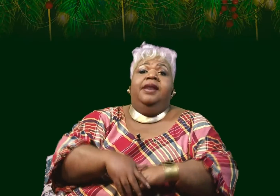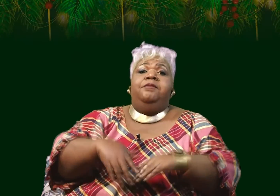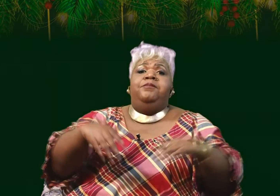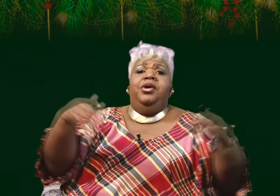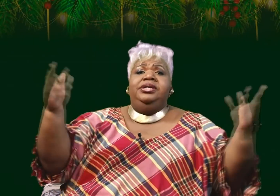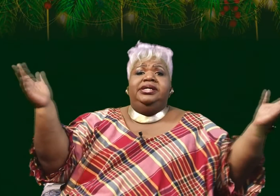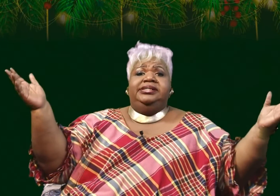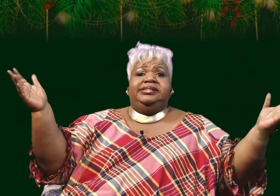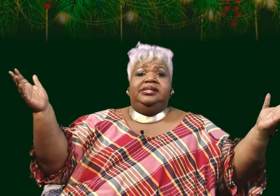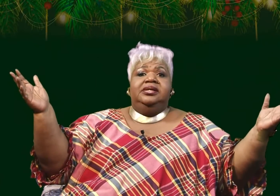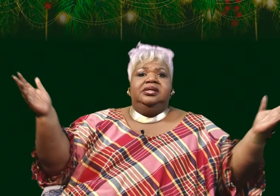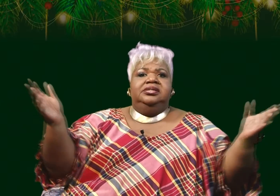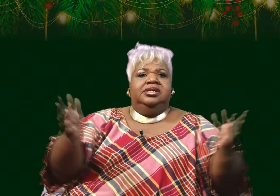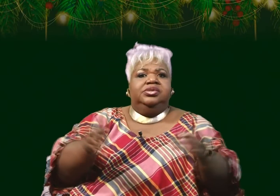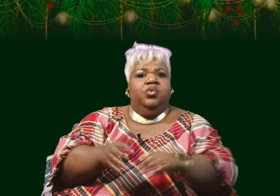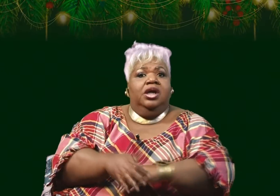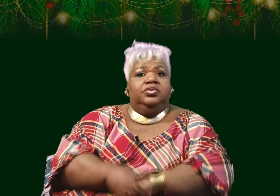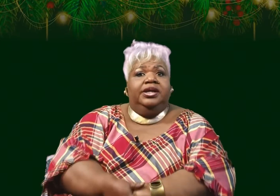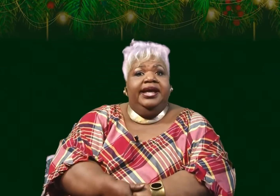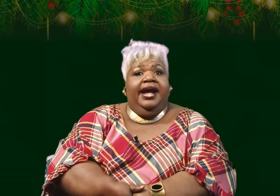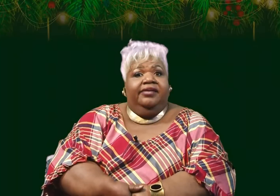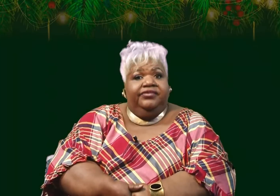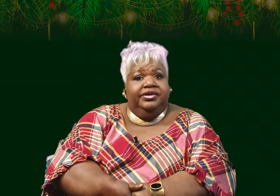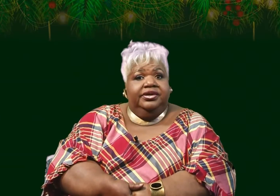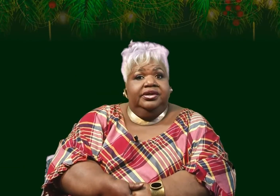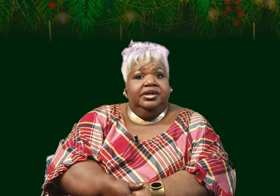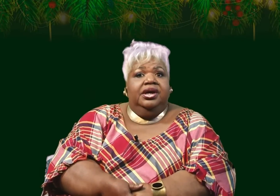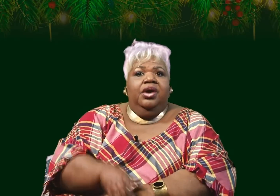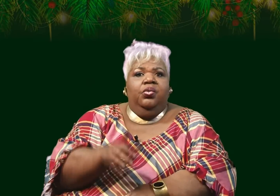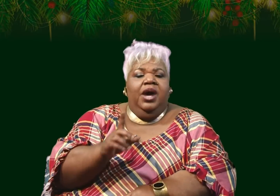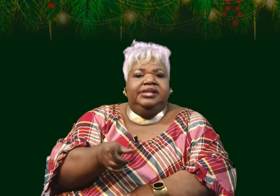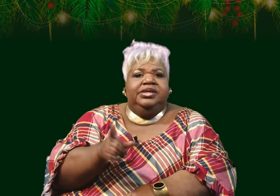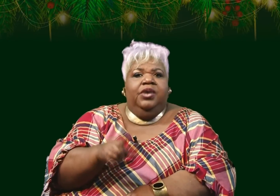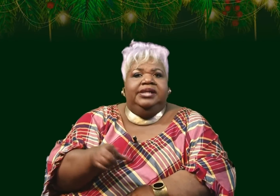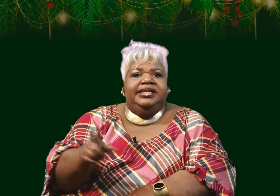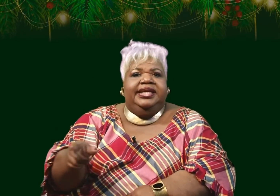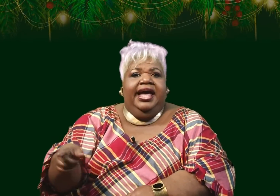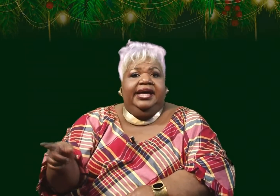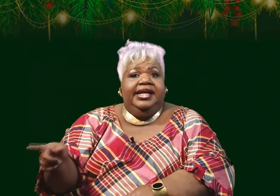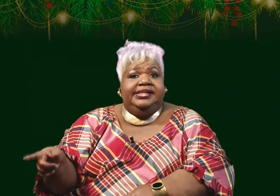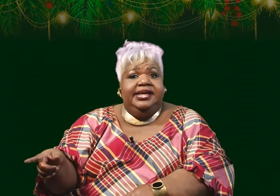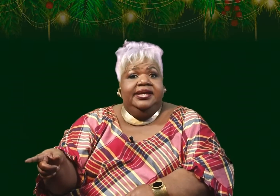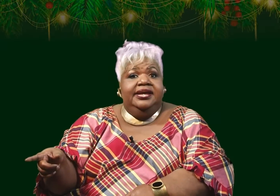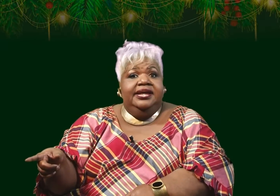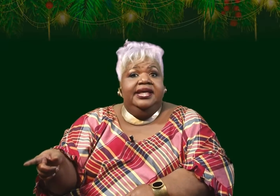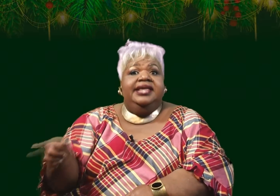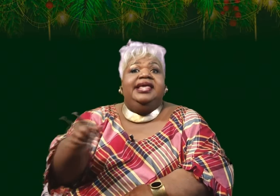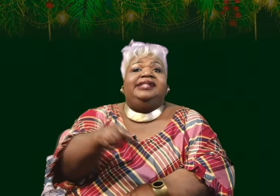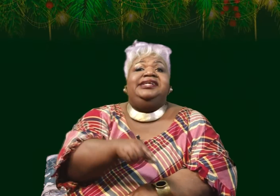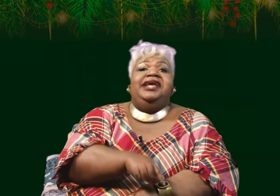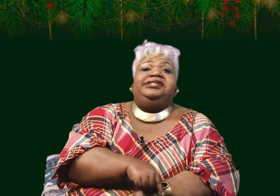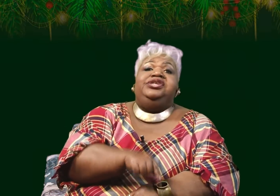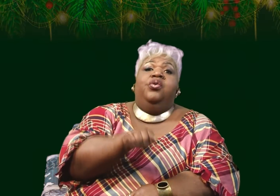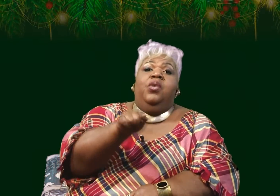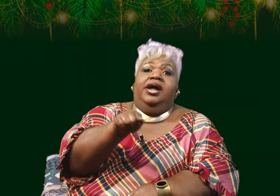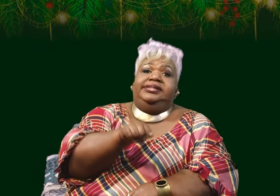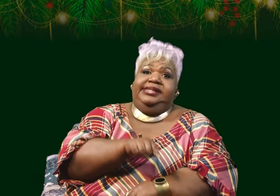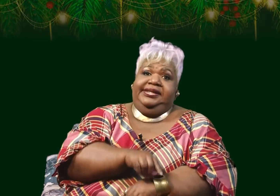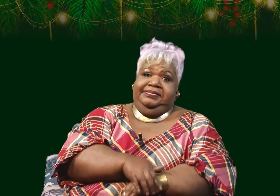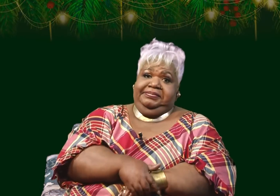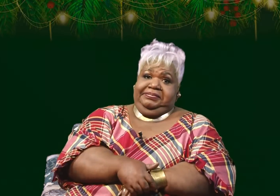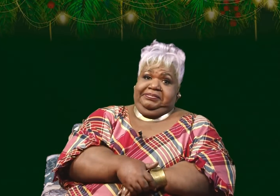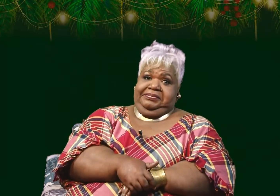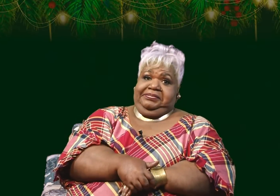in abundance doesn't want what they have. Want it, can't get it. Get it, no want